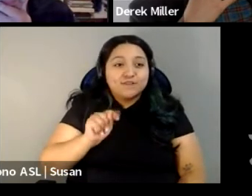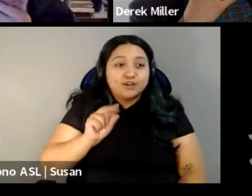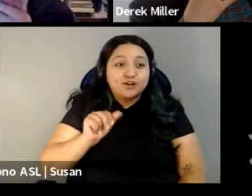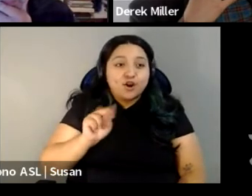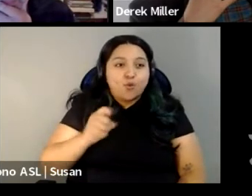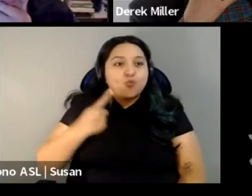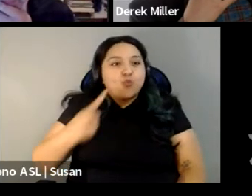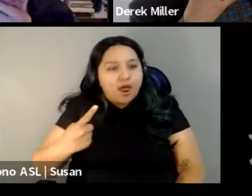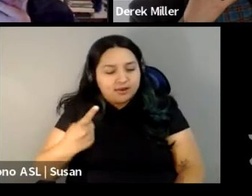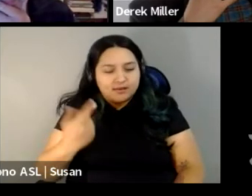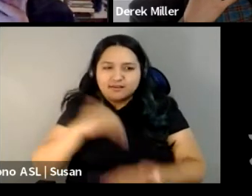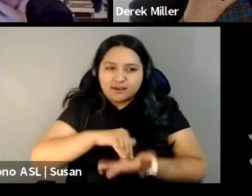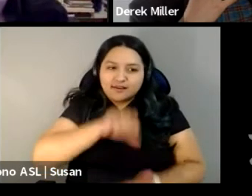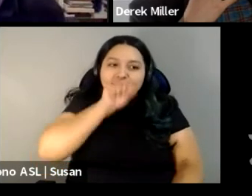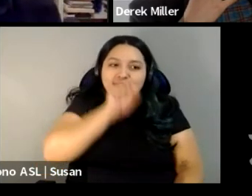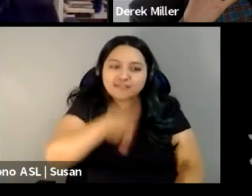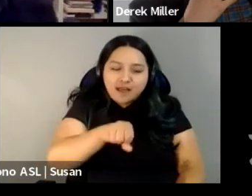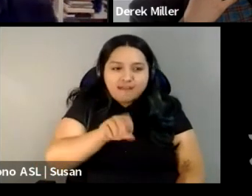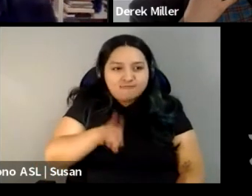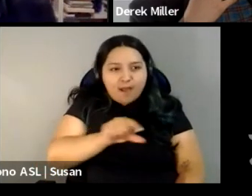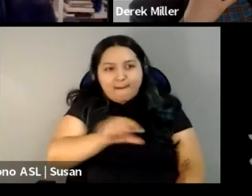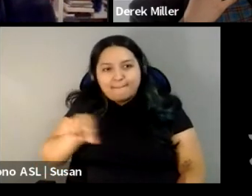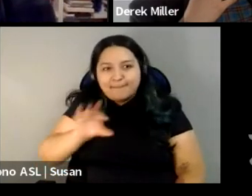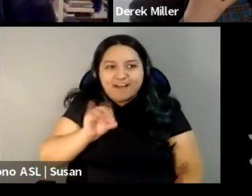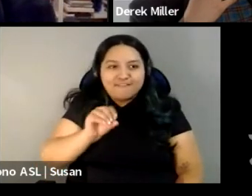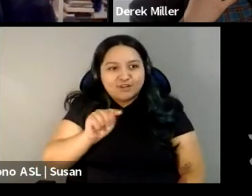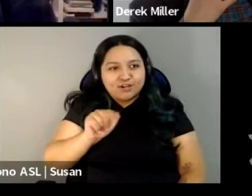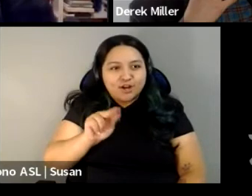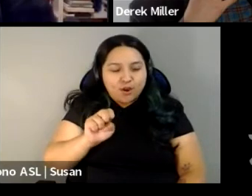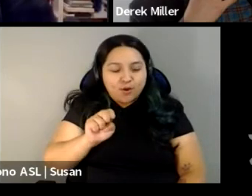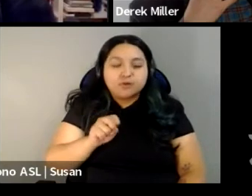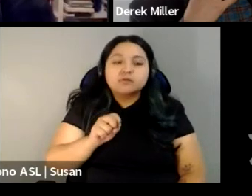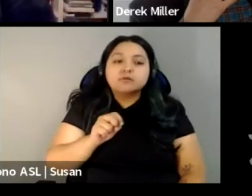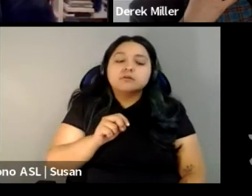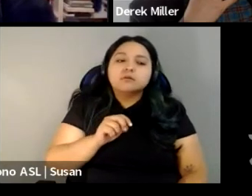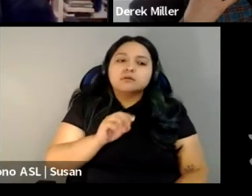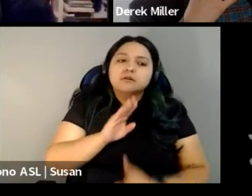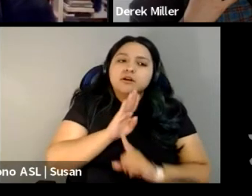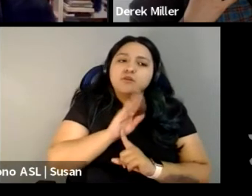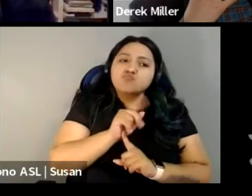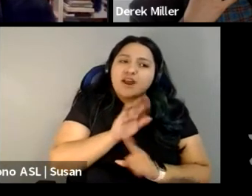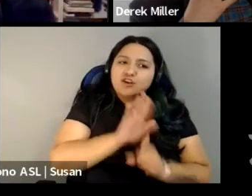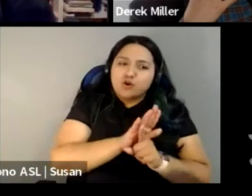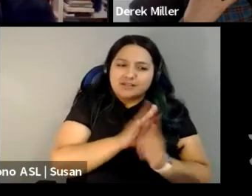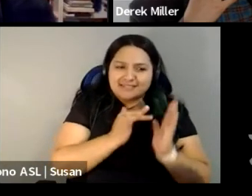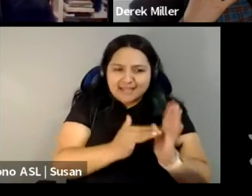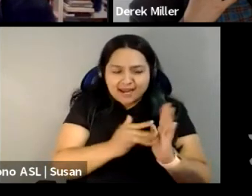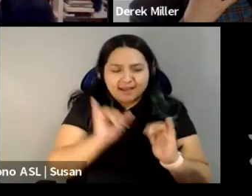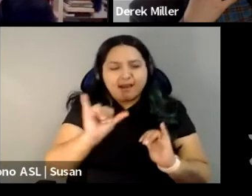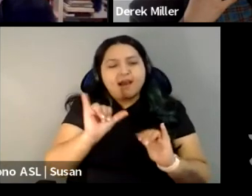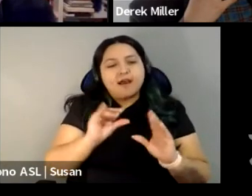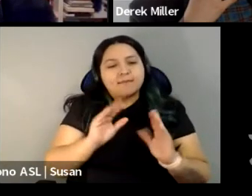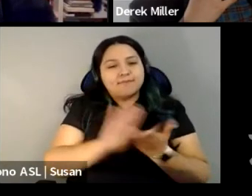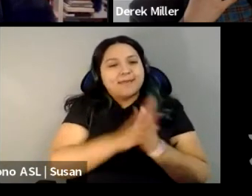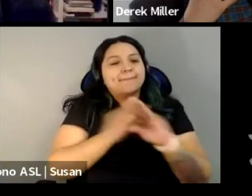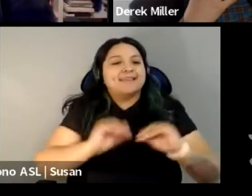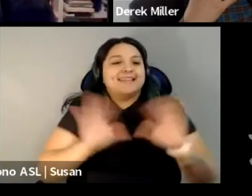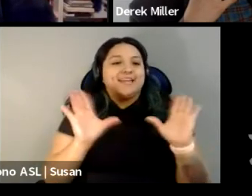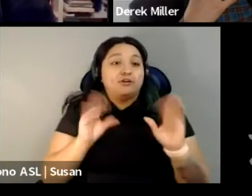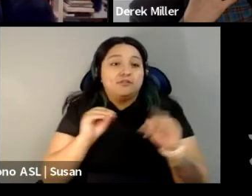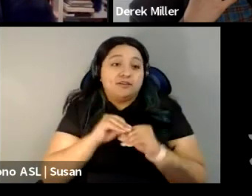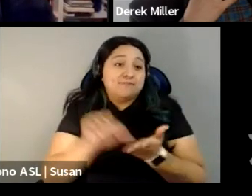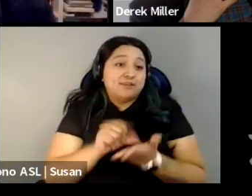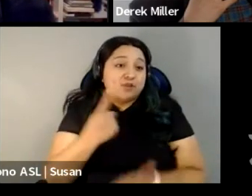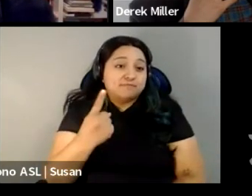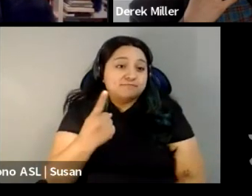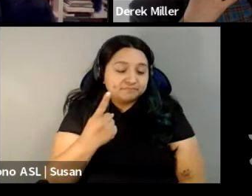footnote. The larger implications of Brent's study are becoming apparent to me. So at this